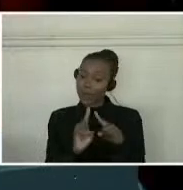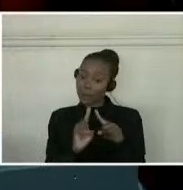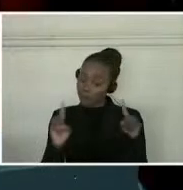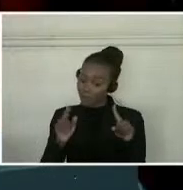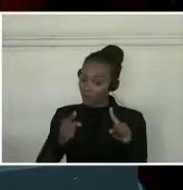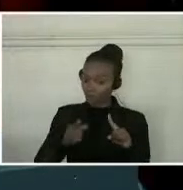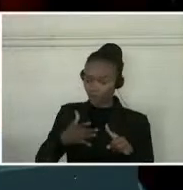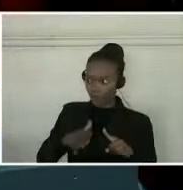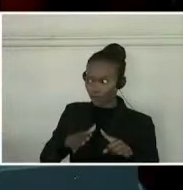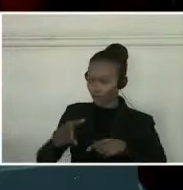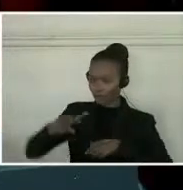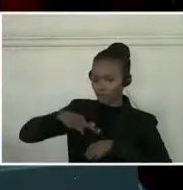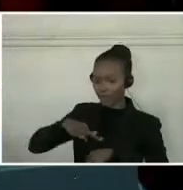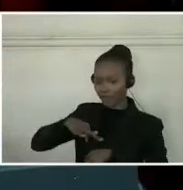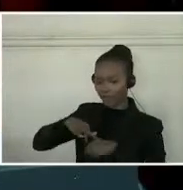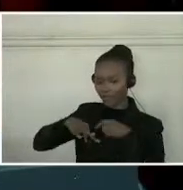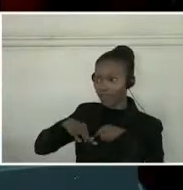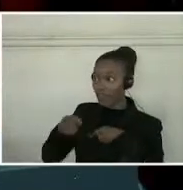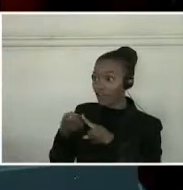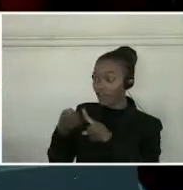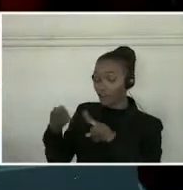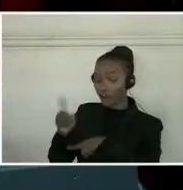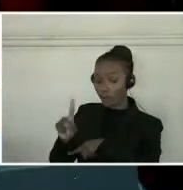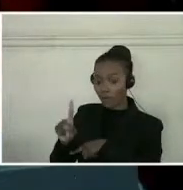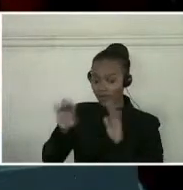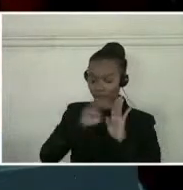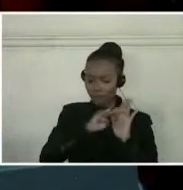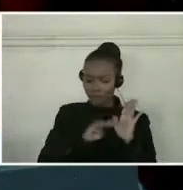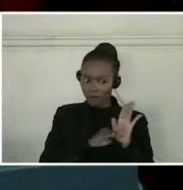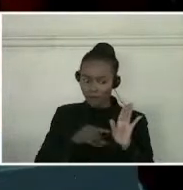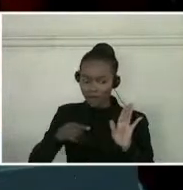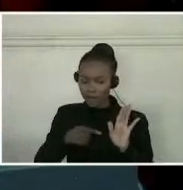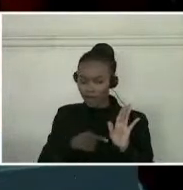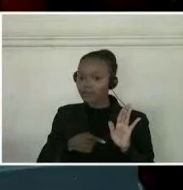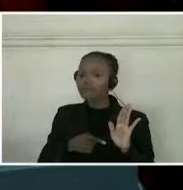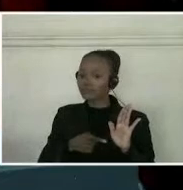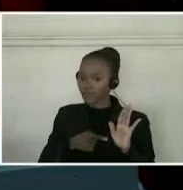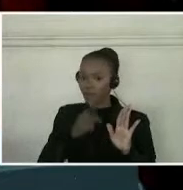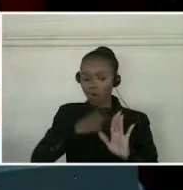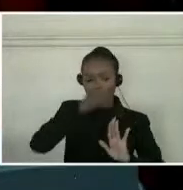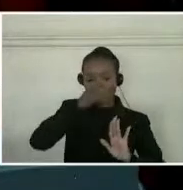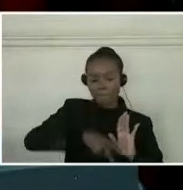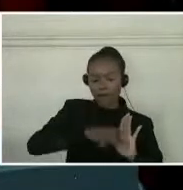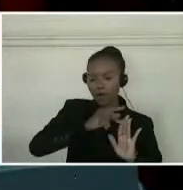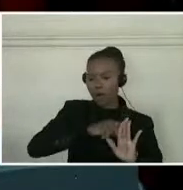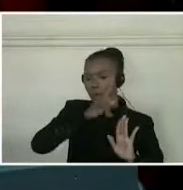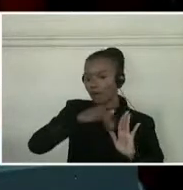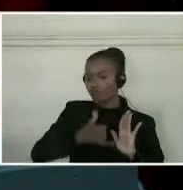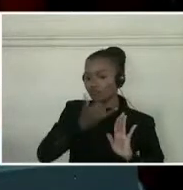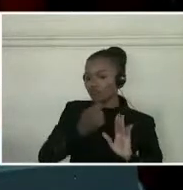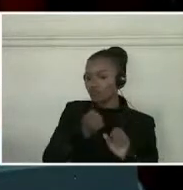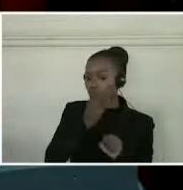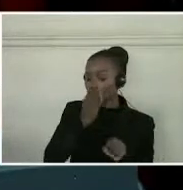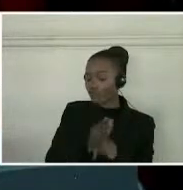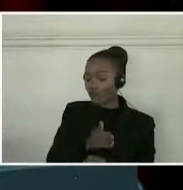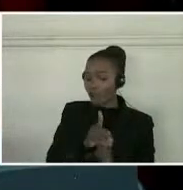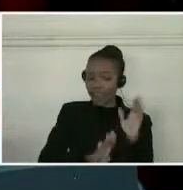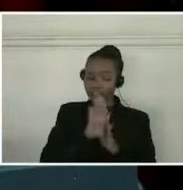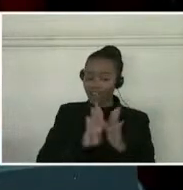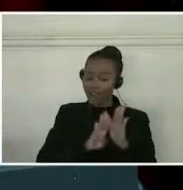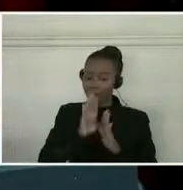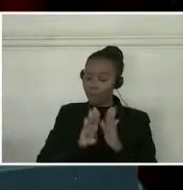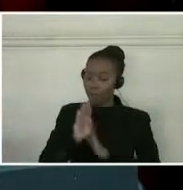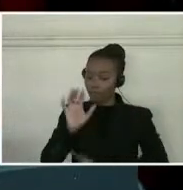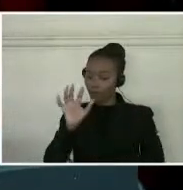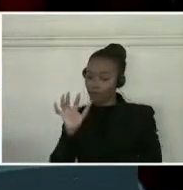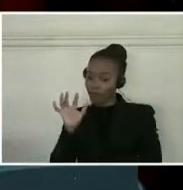legacy project that will ensure the growth and development of netball in the province we are excited